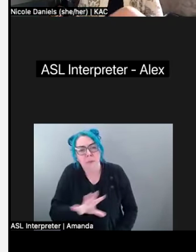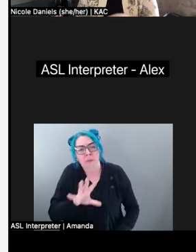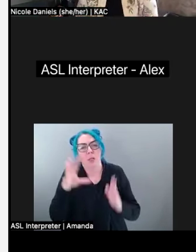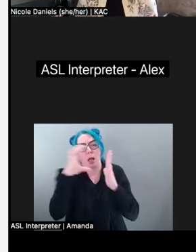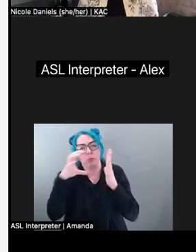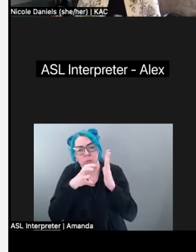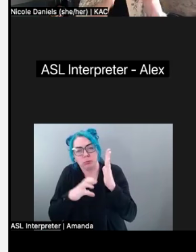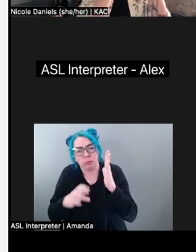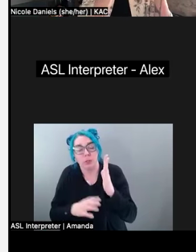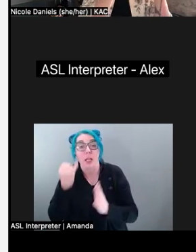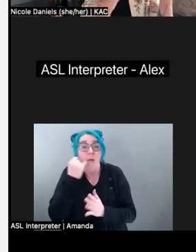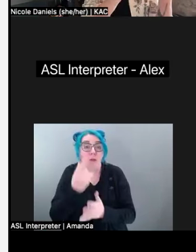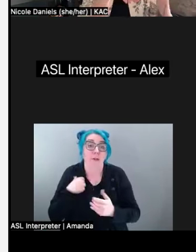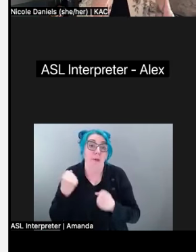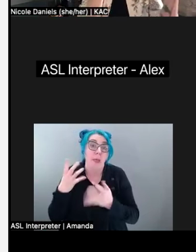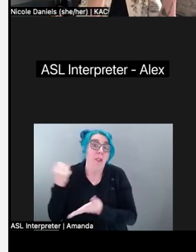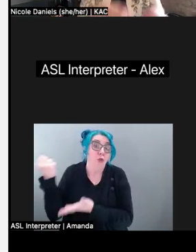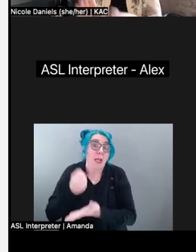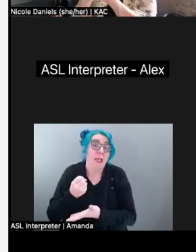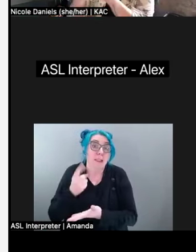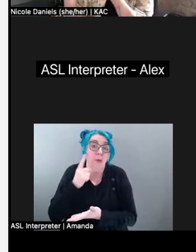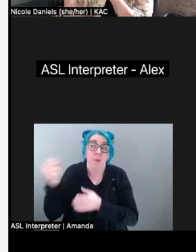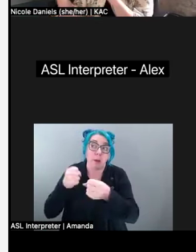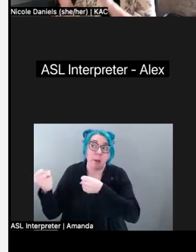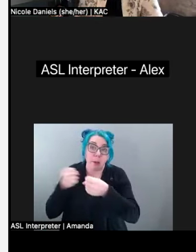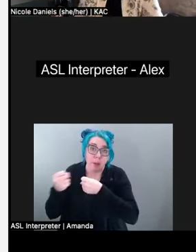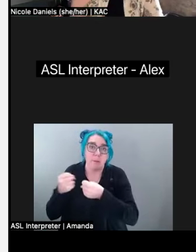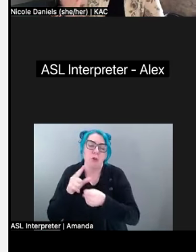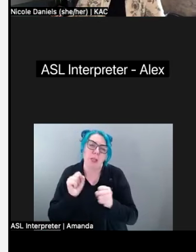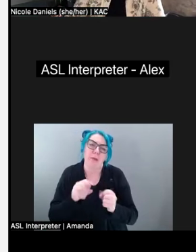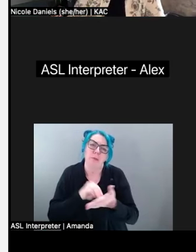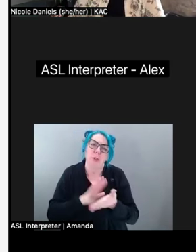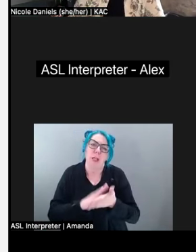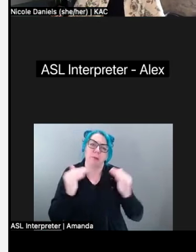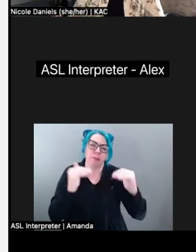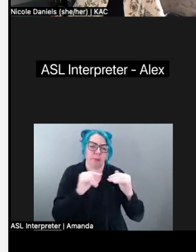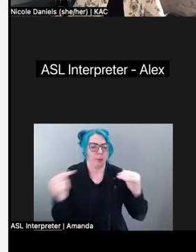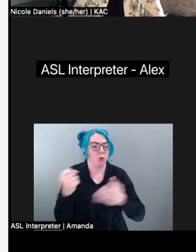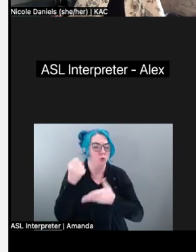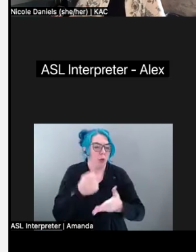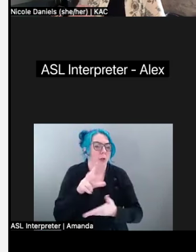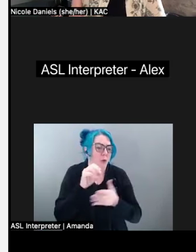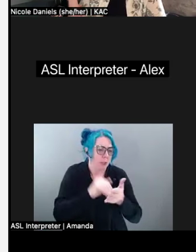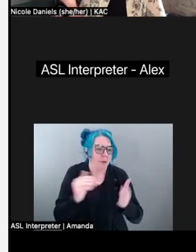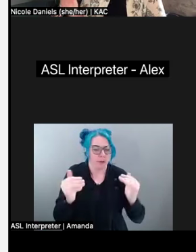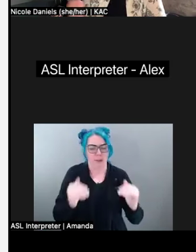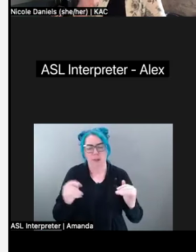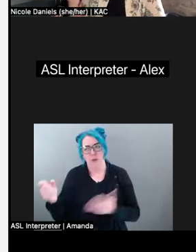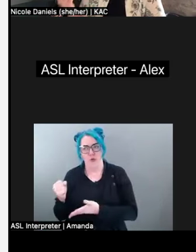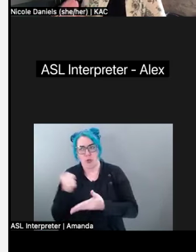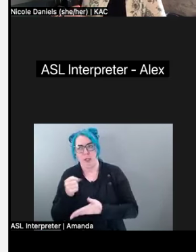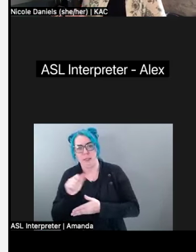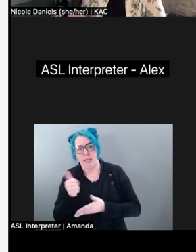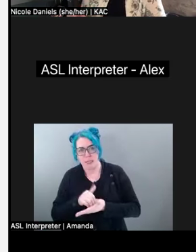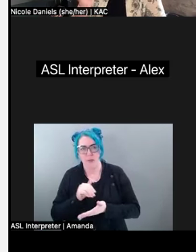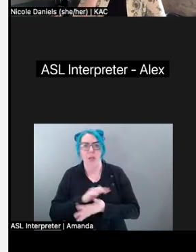line, you might want to say this grant, 30,000, that grant, 10,000, things like that. And then for things like artist fees